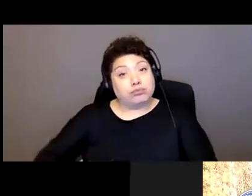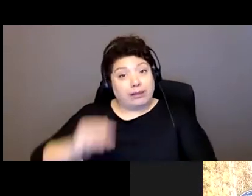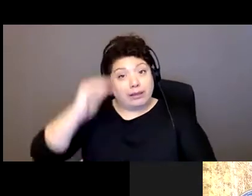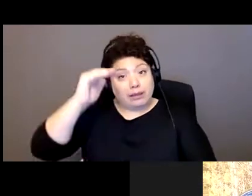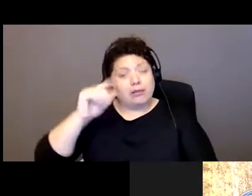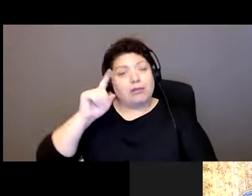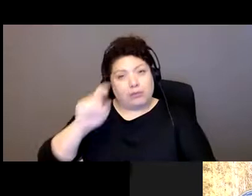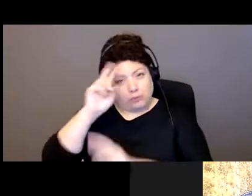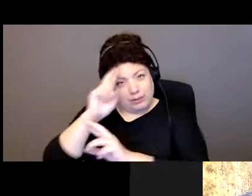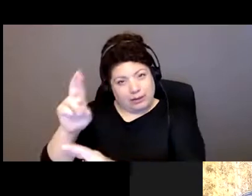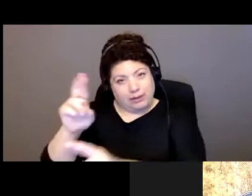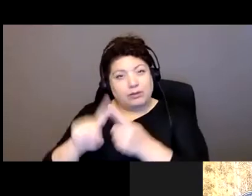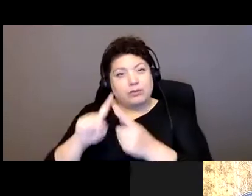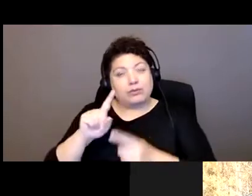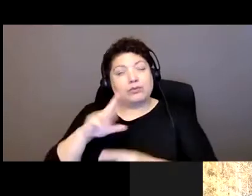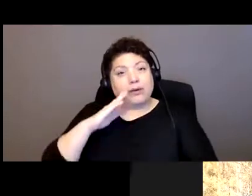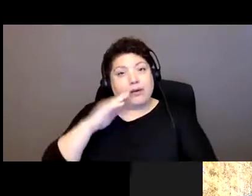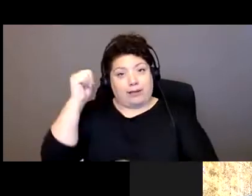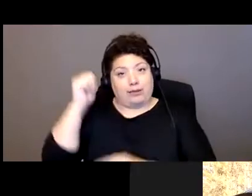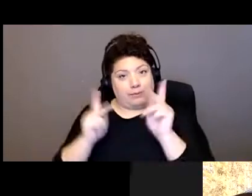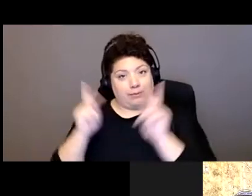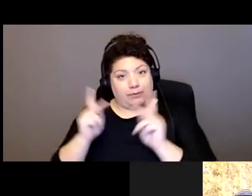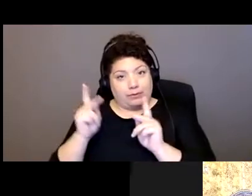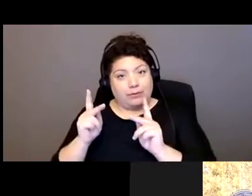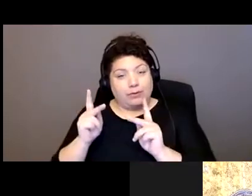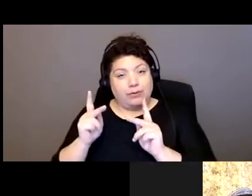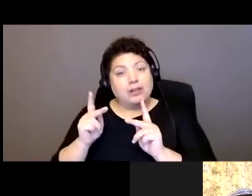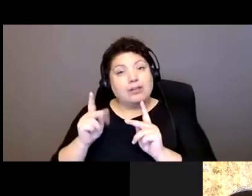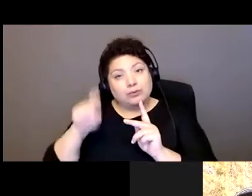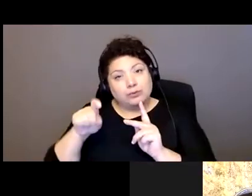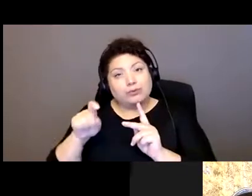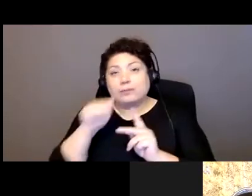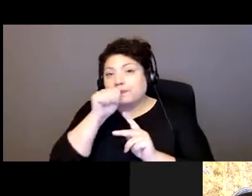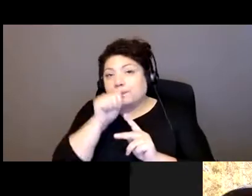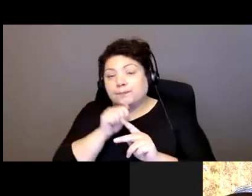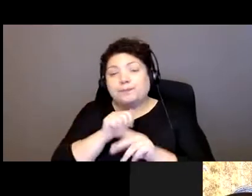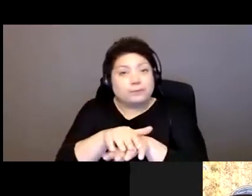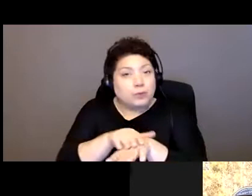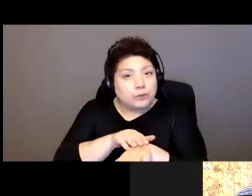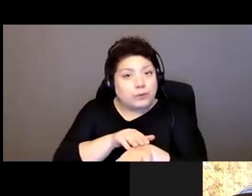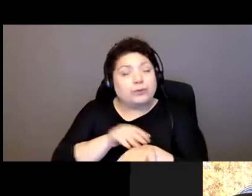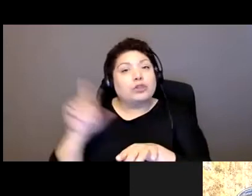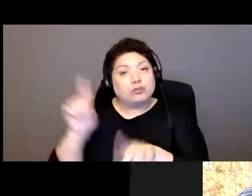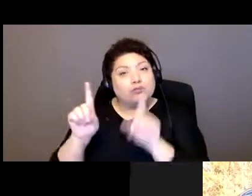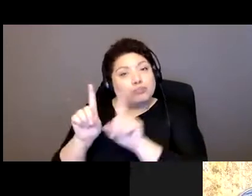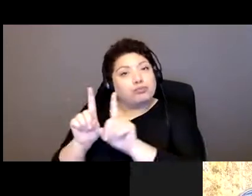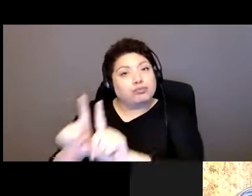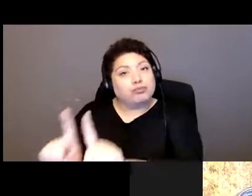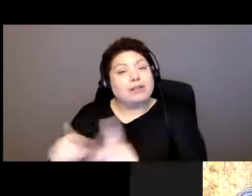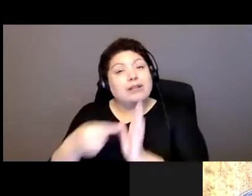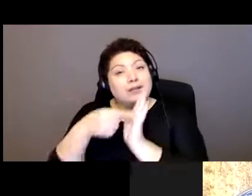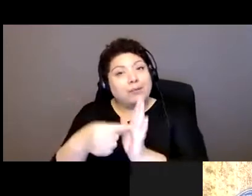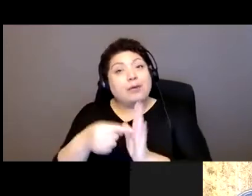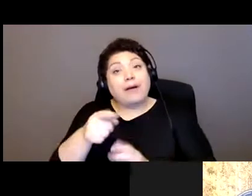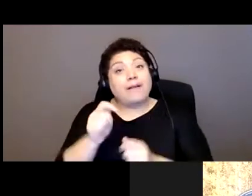and that you walk with them, and that like when if you go fishing, you always bring some fish